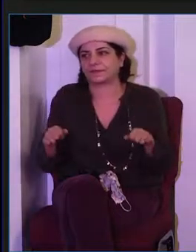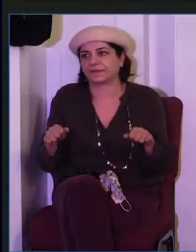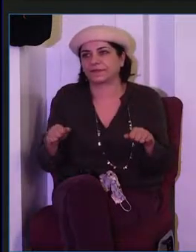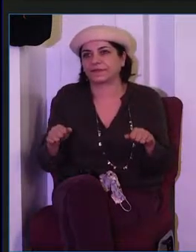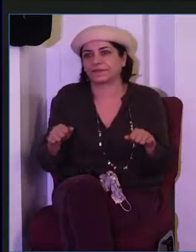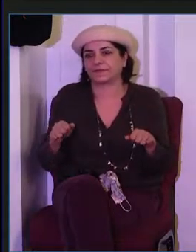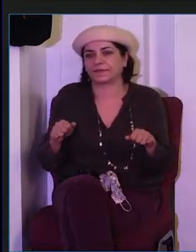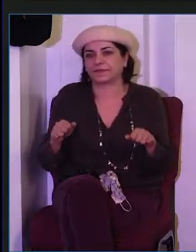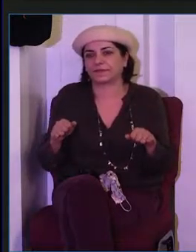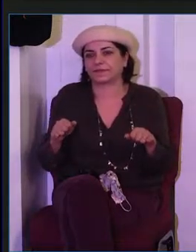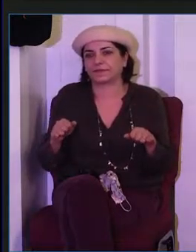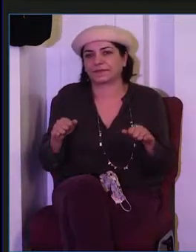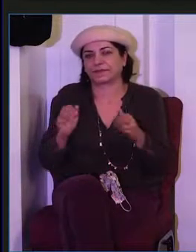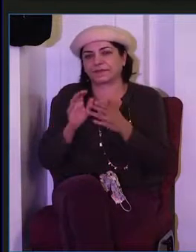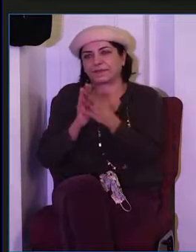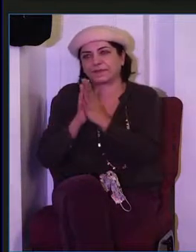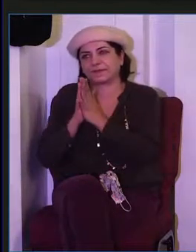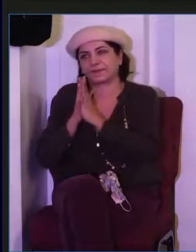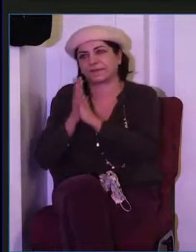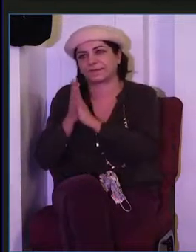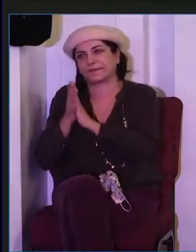be.